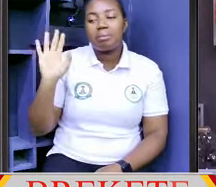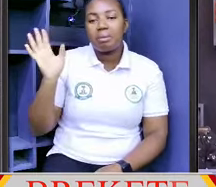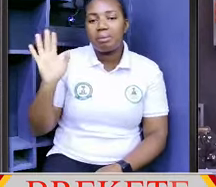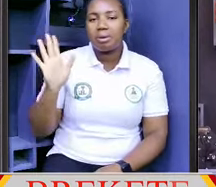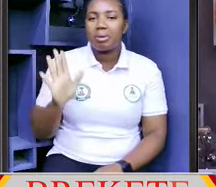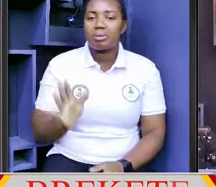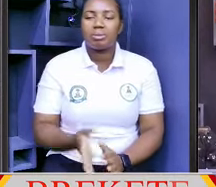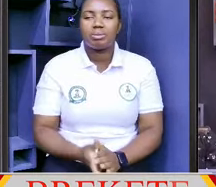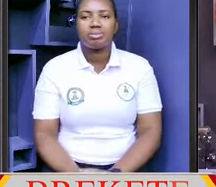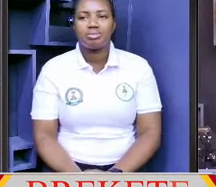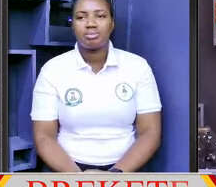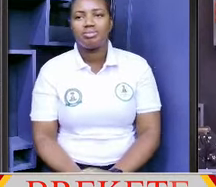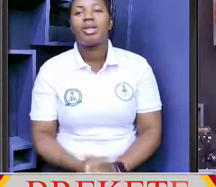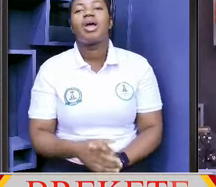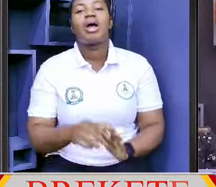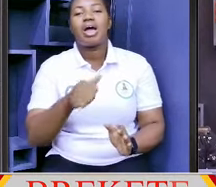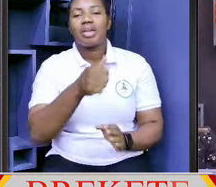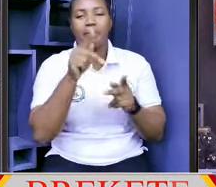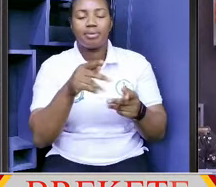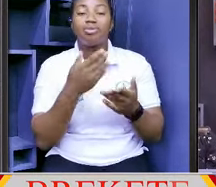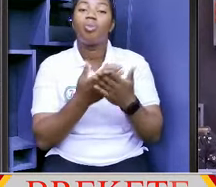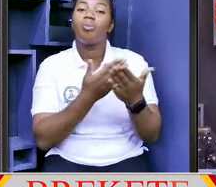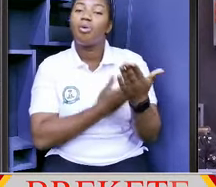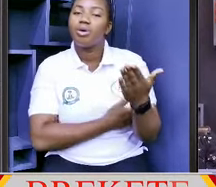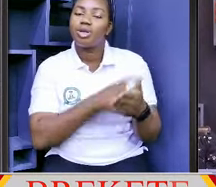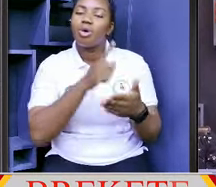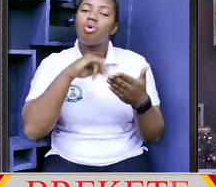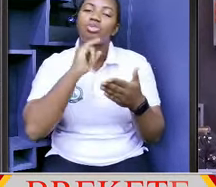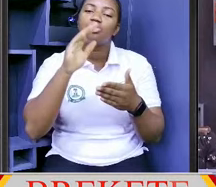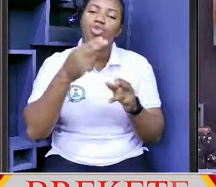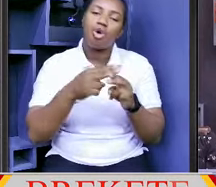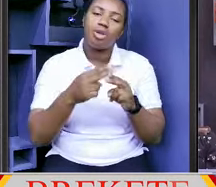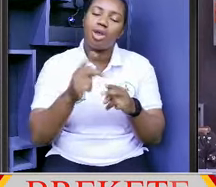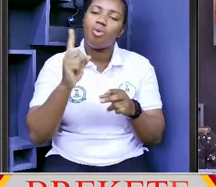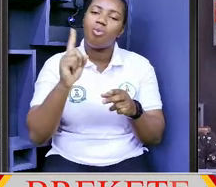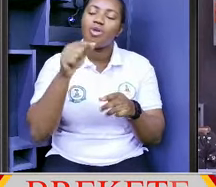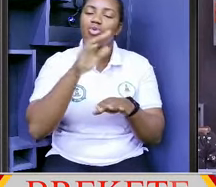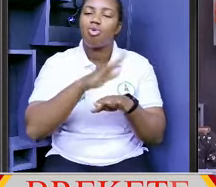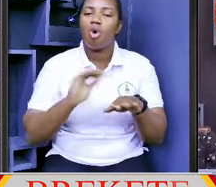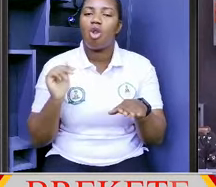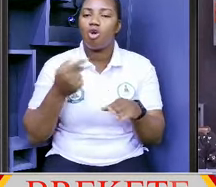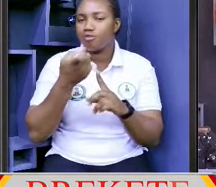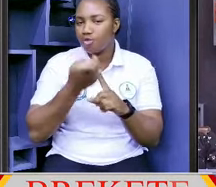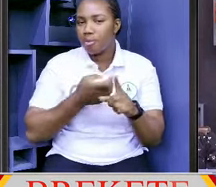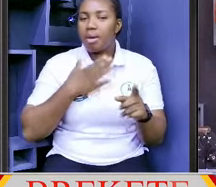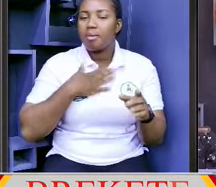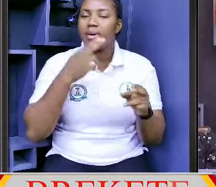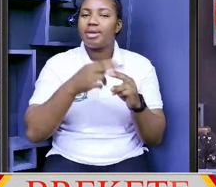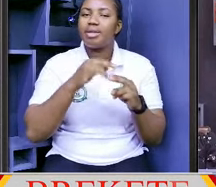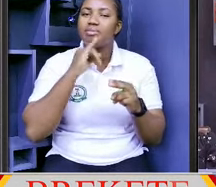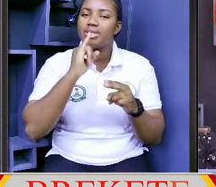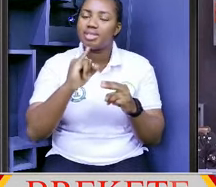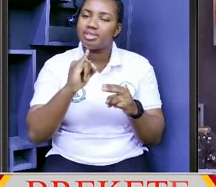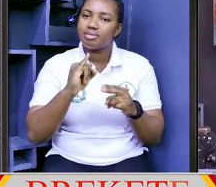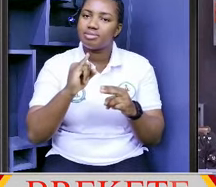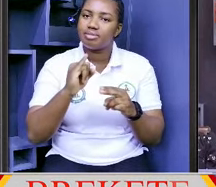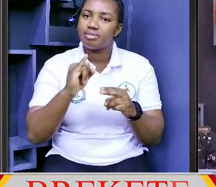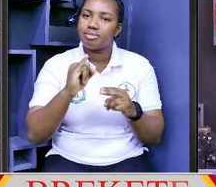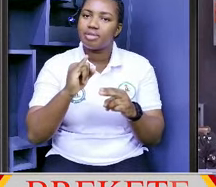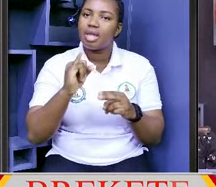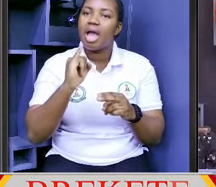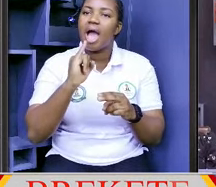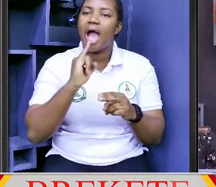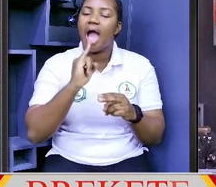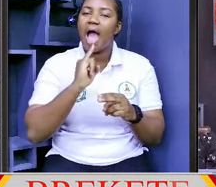Hello, good morning. Good morning, sir. Waiting be your name, where you Devano from? My name is Abdullah. I'm Adevano